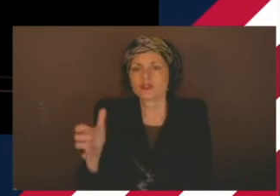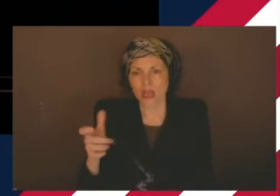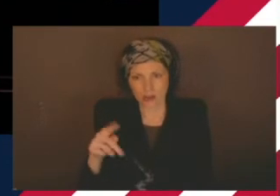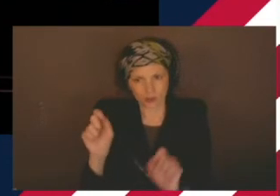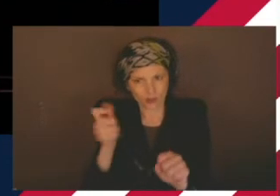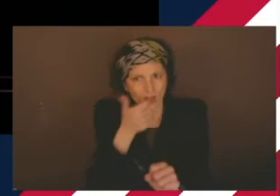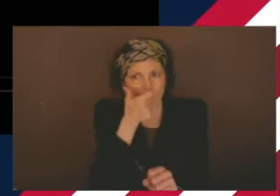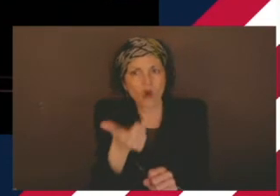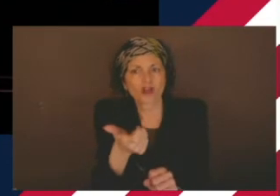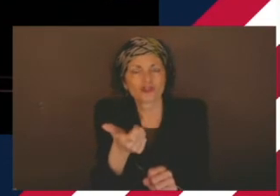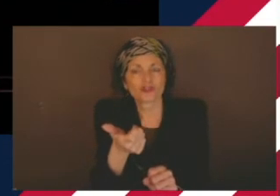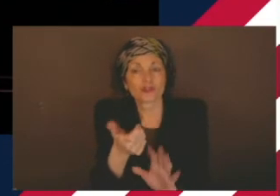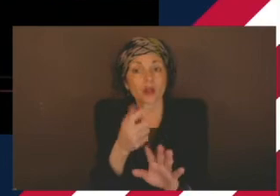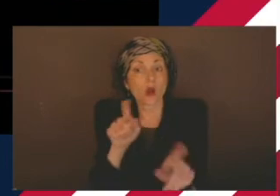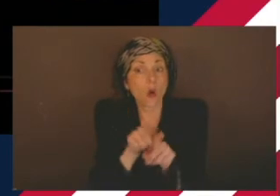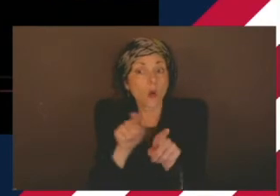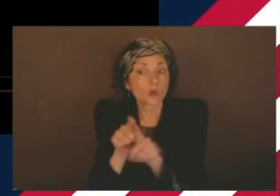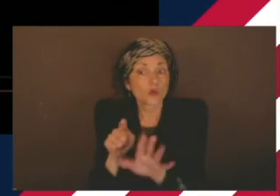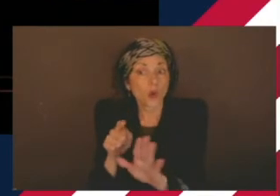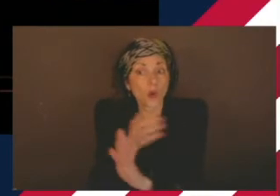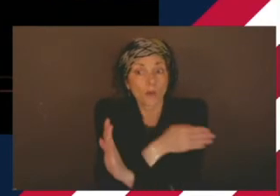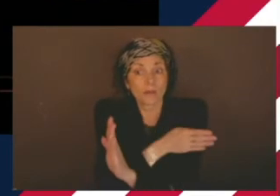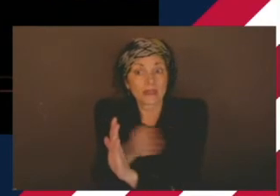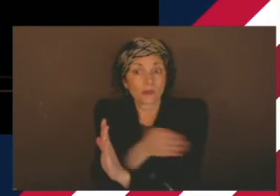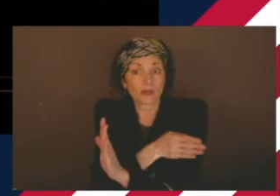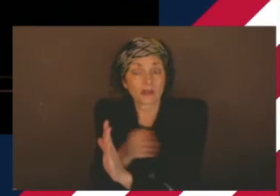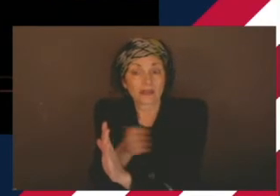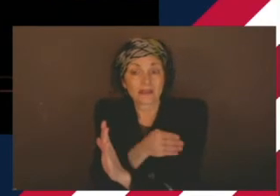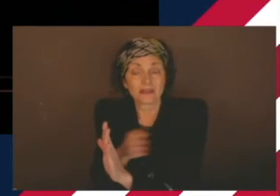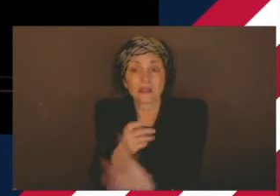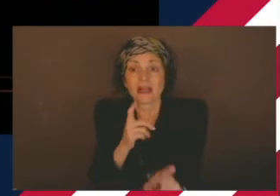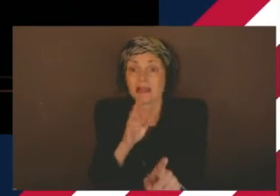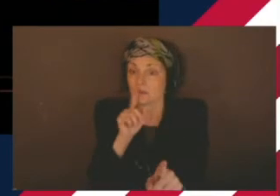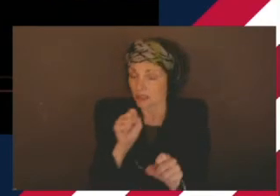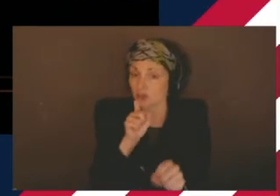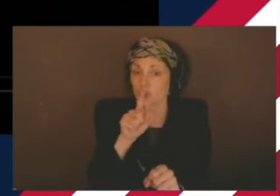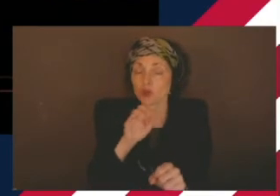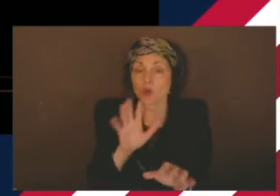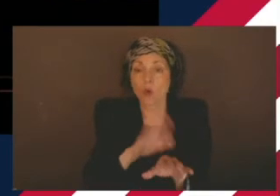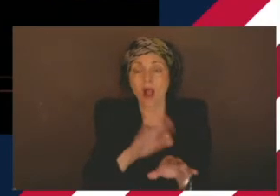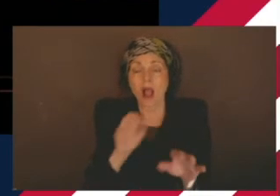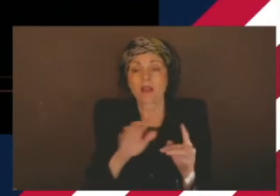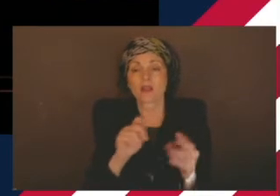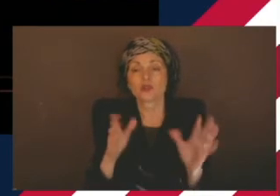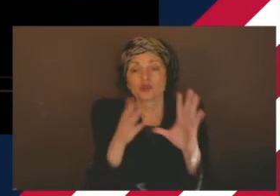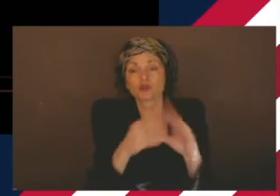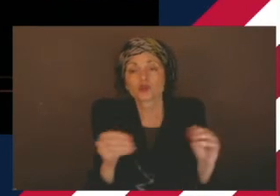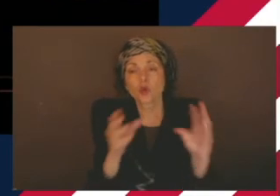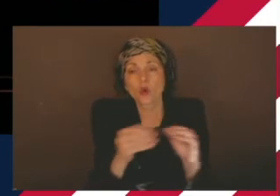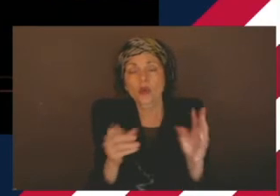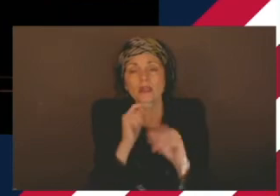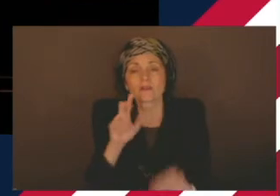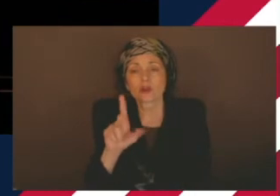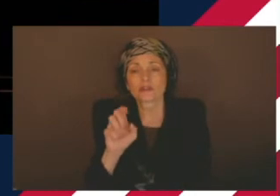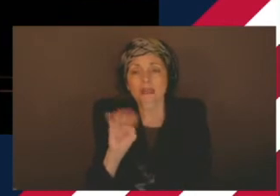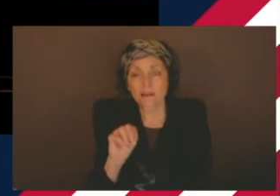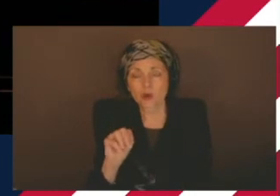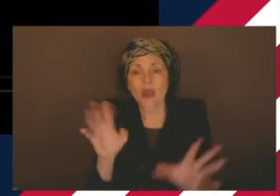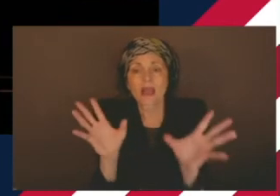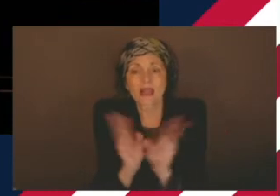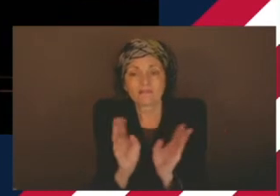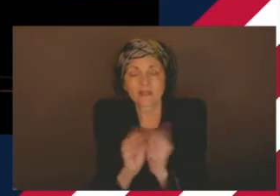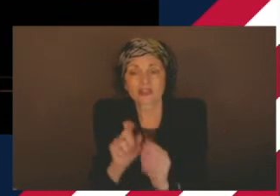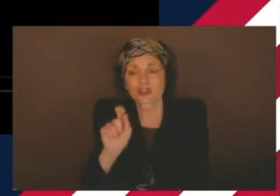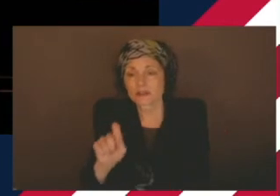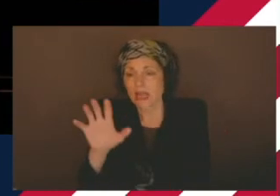go online to stories.demconvention.com to share your thoughts and ideas. I know